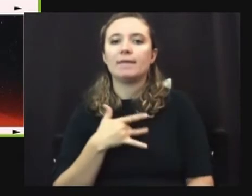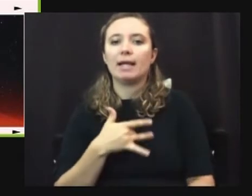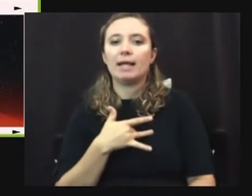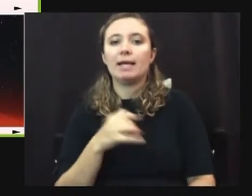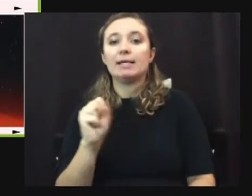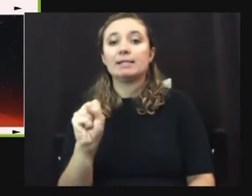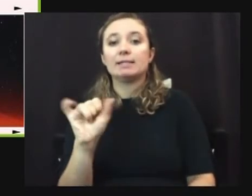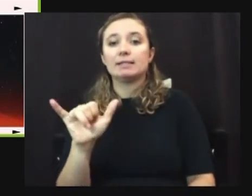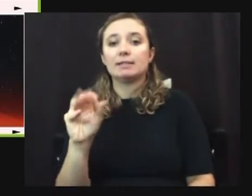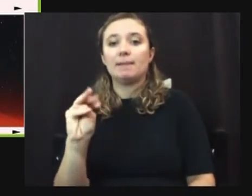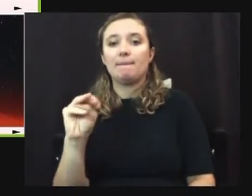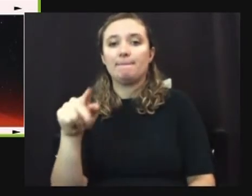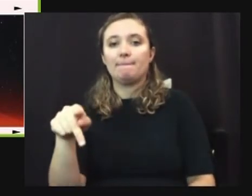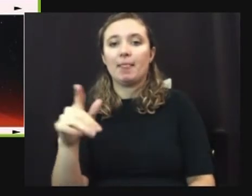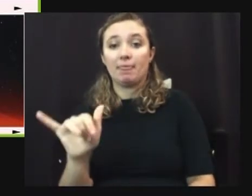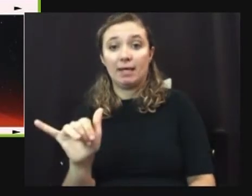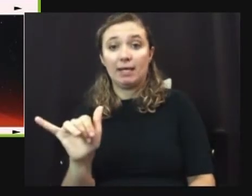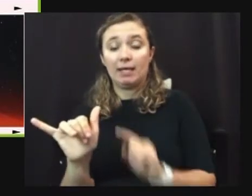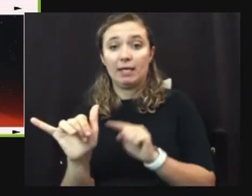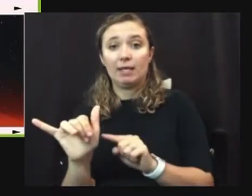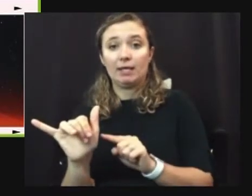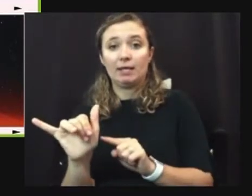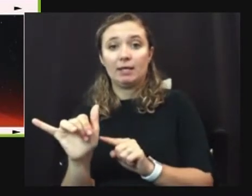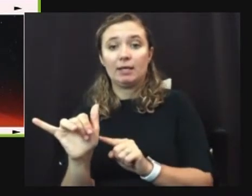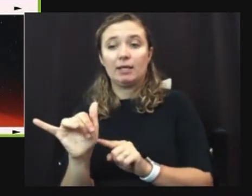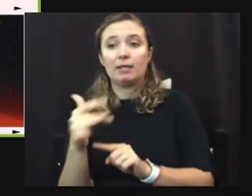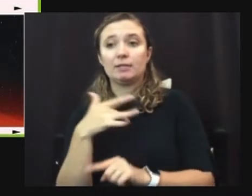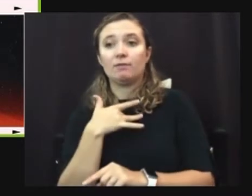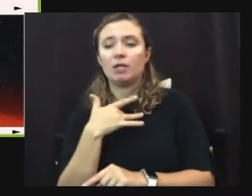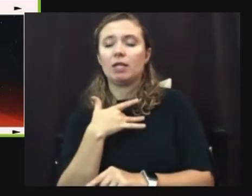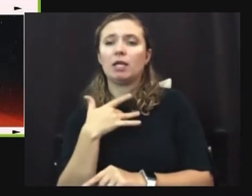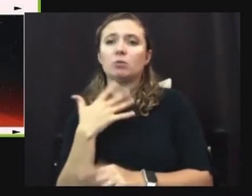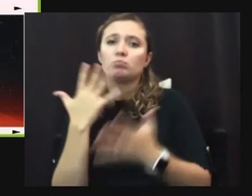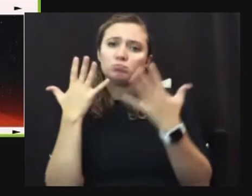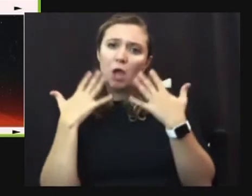is feeling sadness for someone,